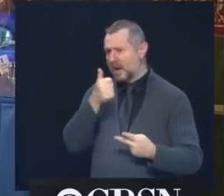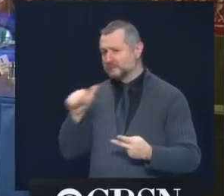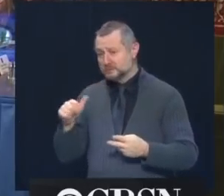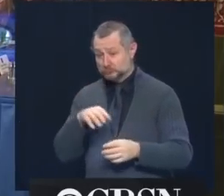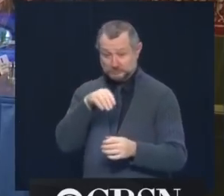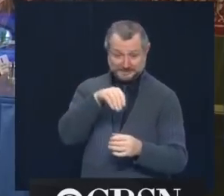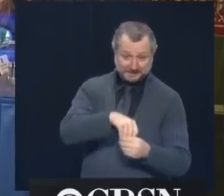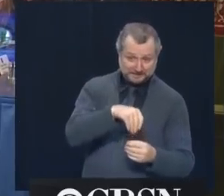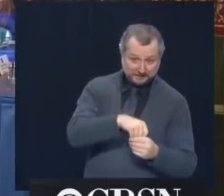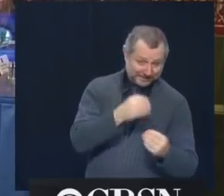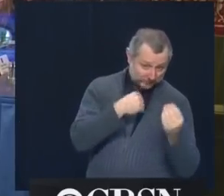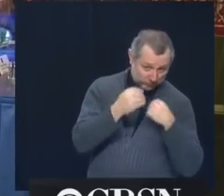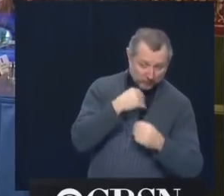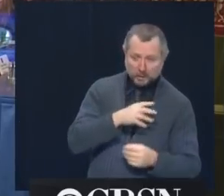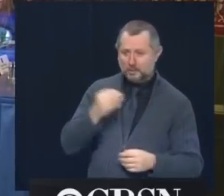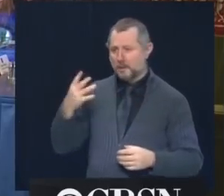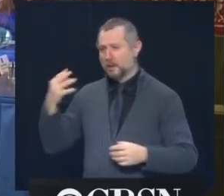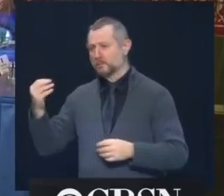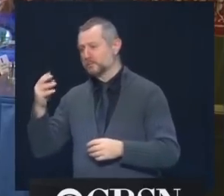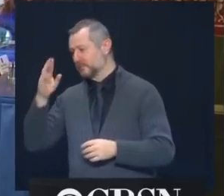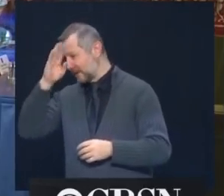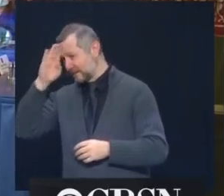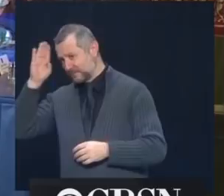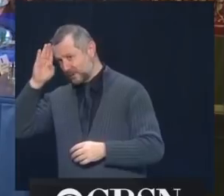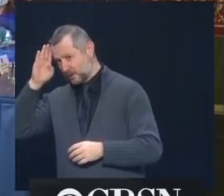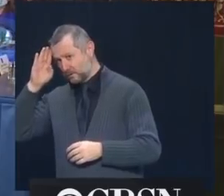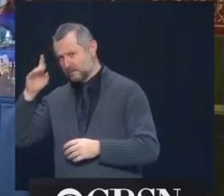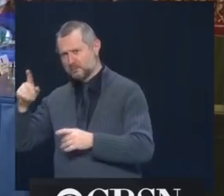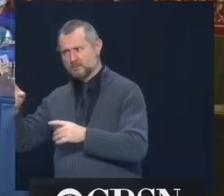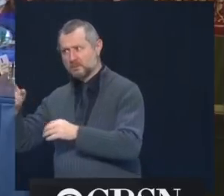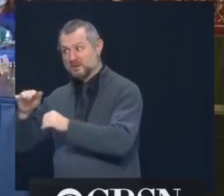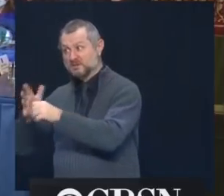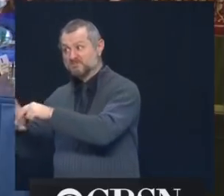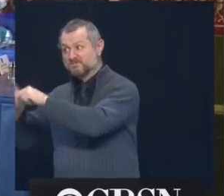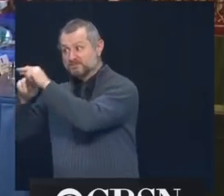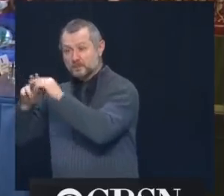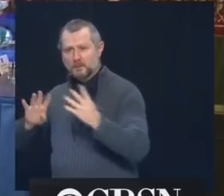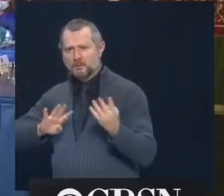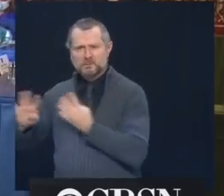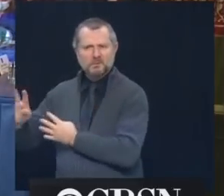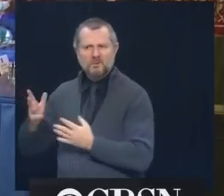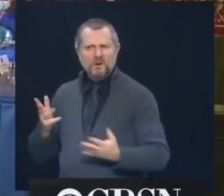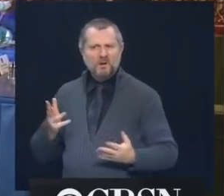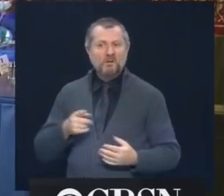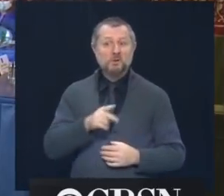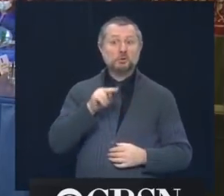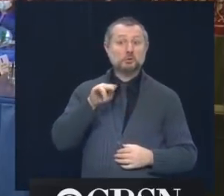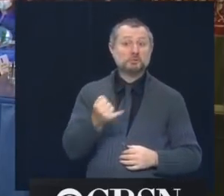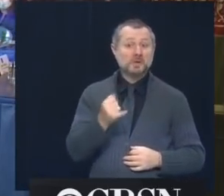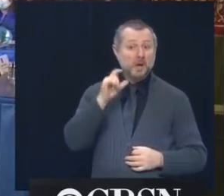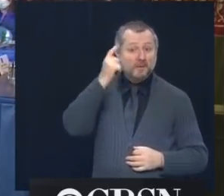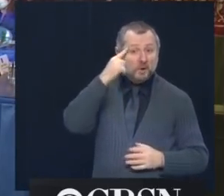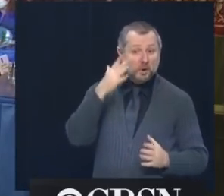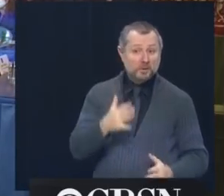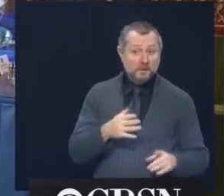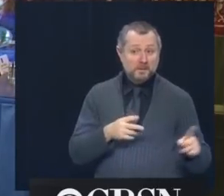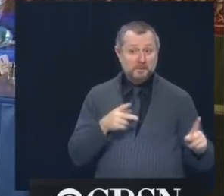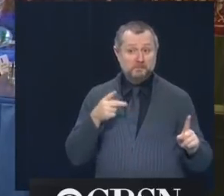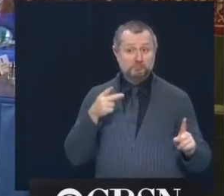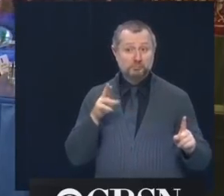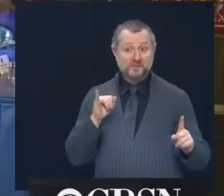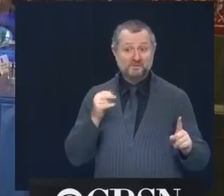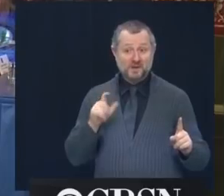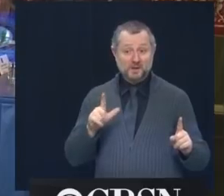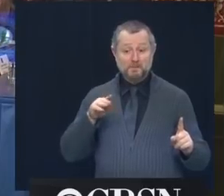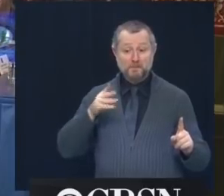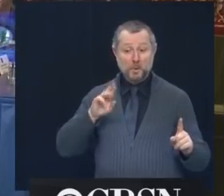and hospitals. And the reason I'm asking the question is because New Jersey Governor Phil Murphy has said he's not going to look at